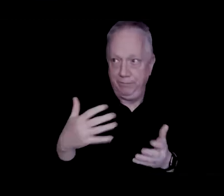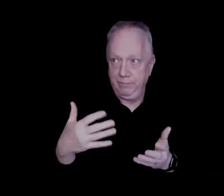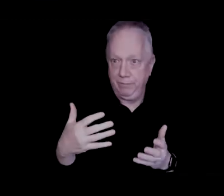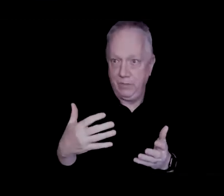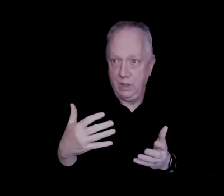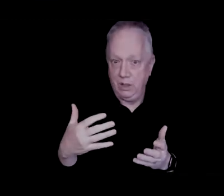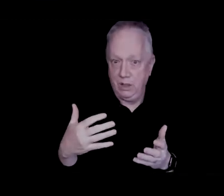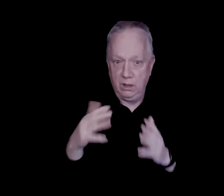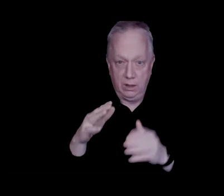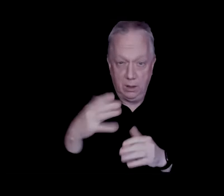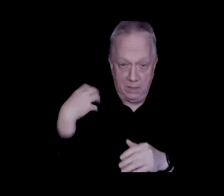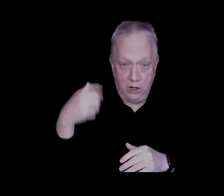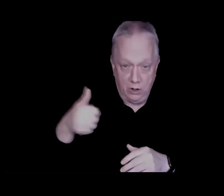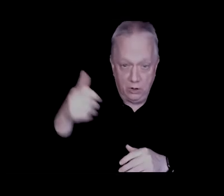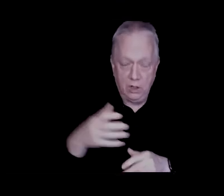the mayor,